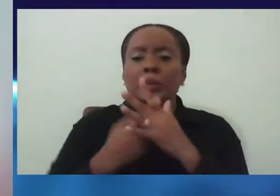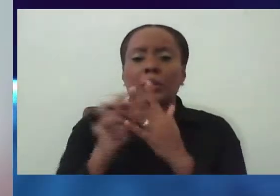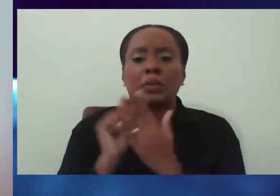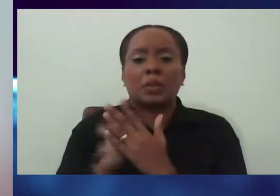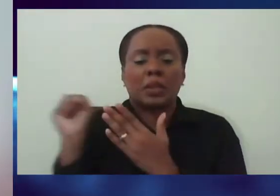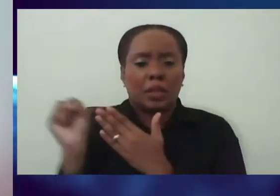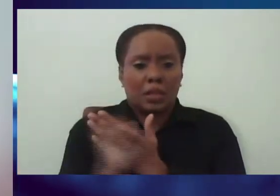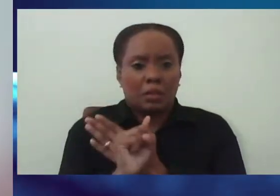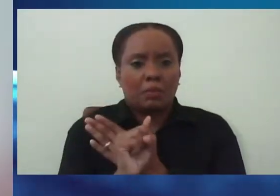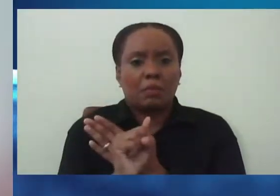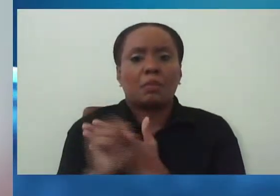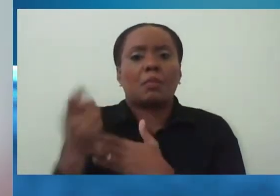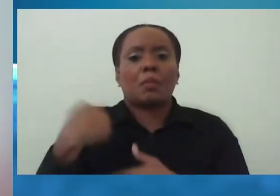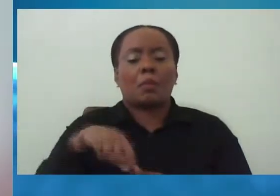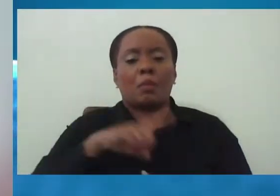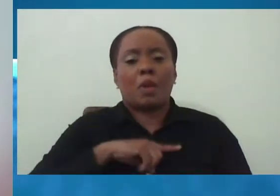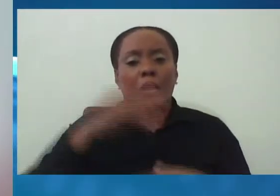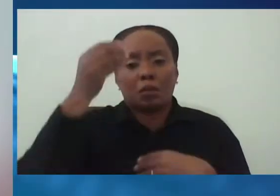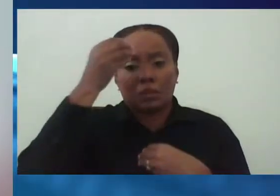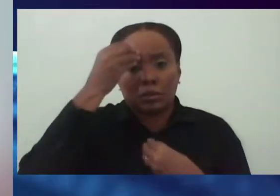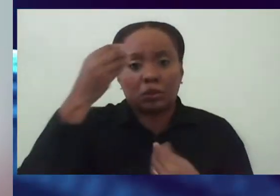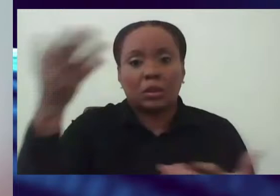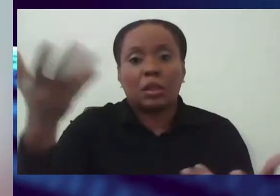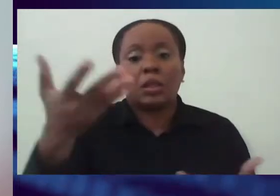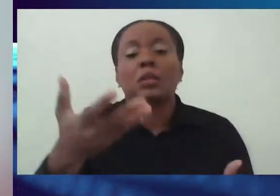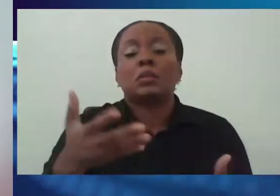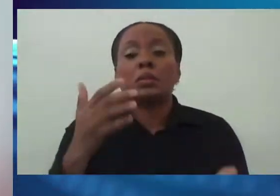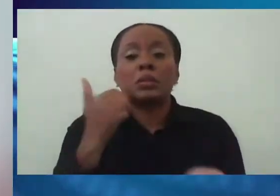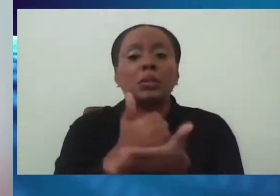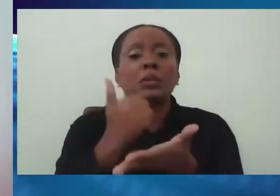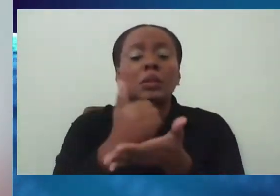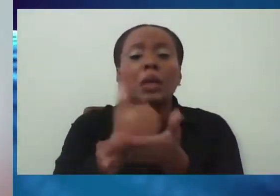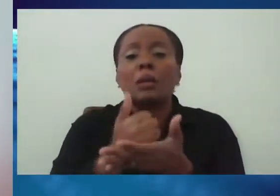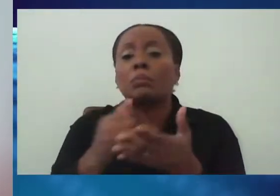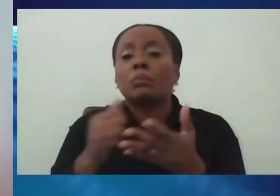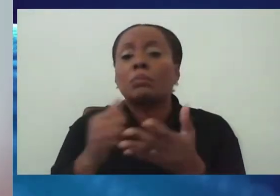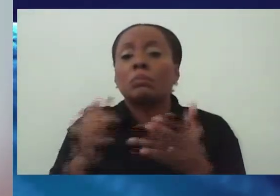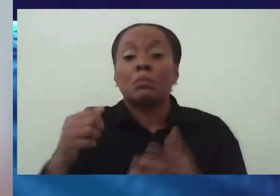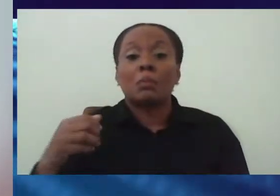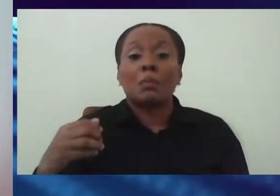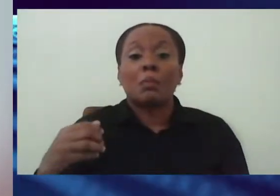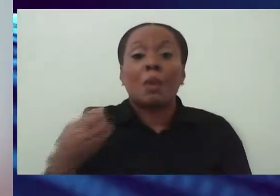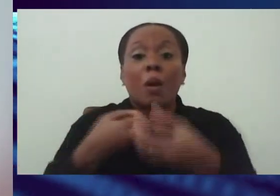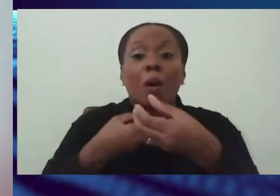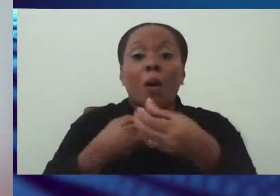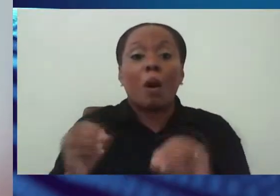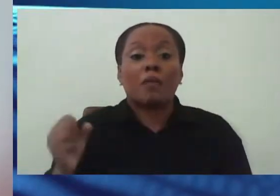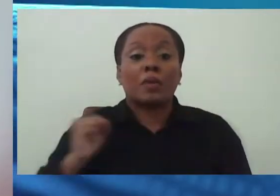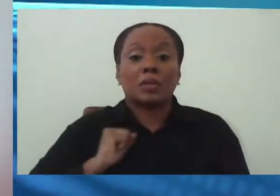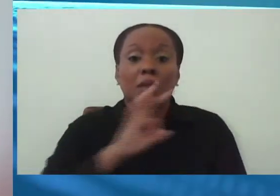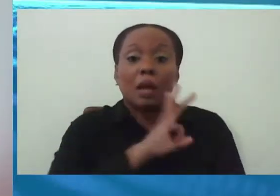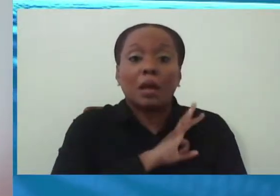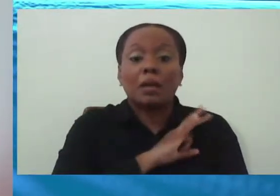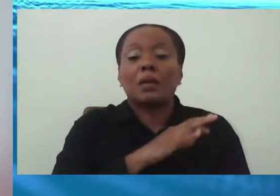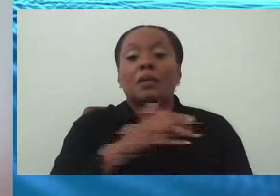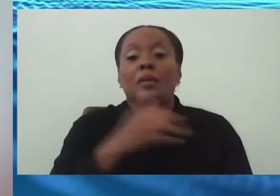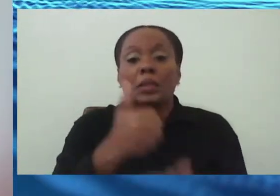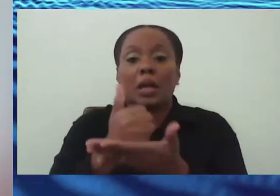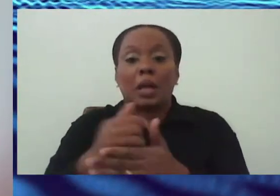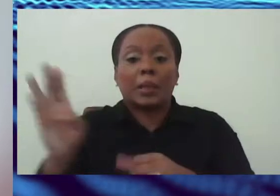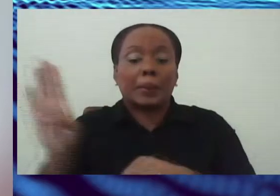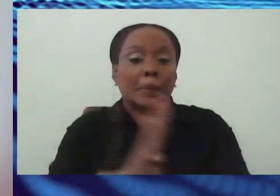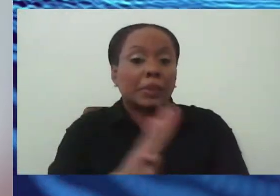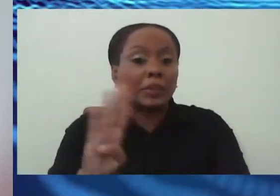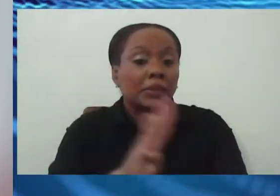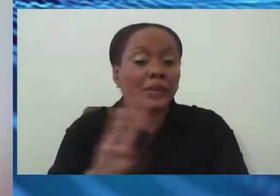that to provide guidance to workplaces and to individuals who are in